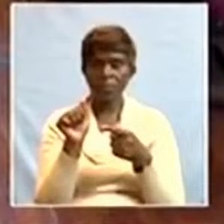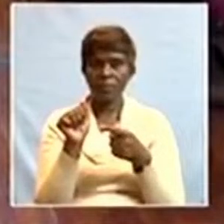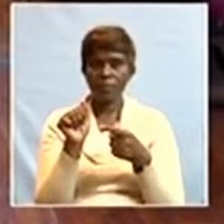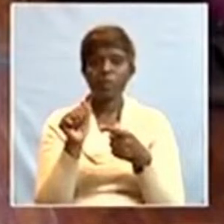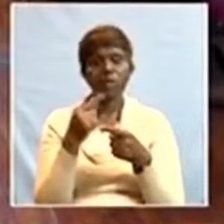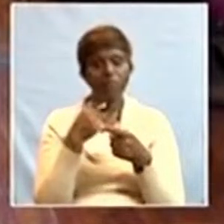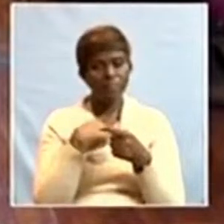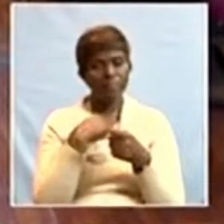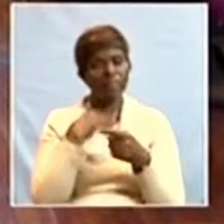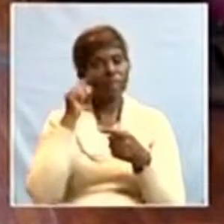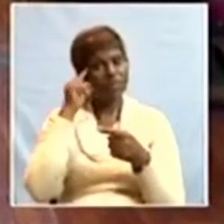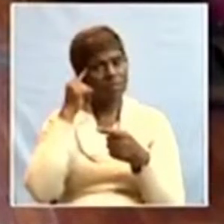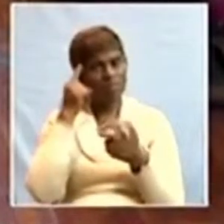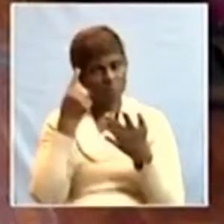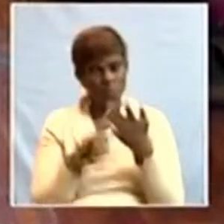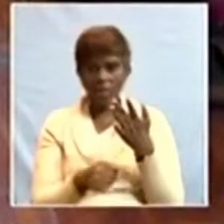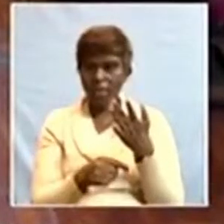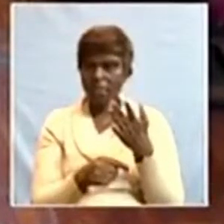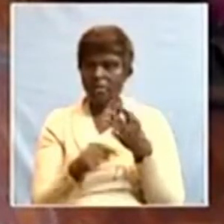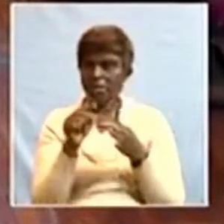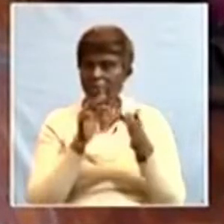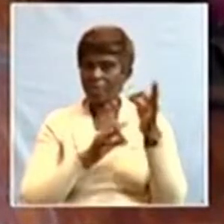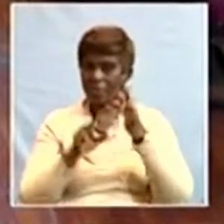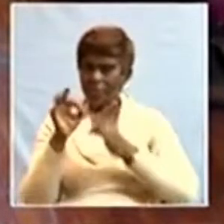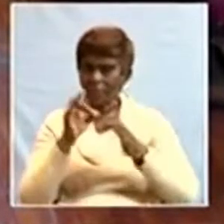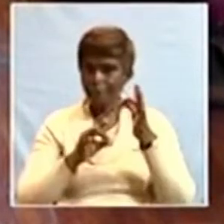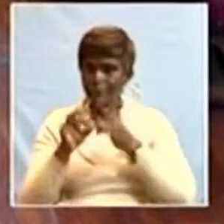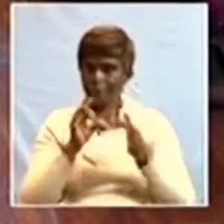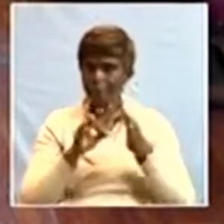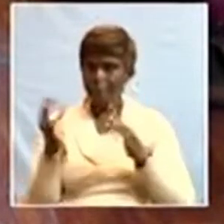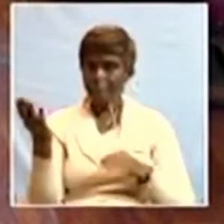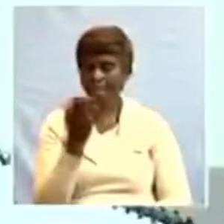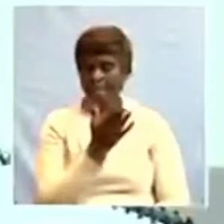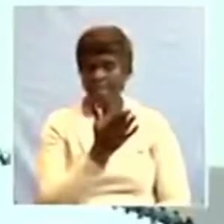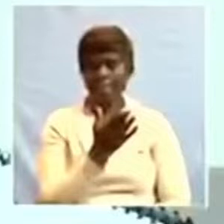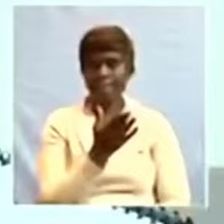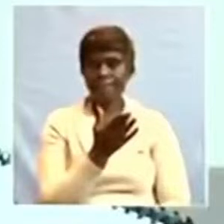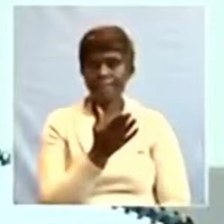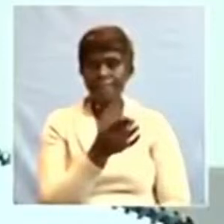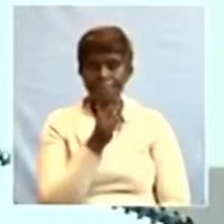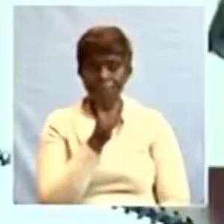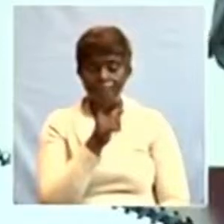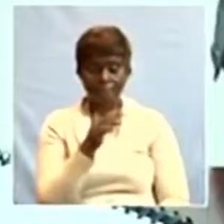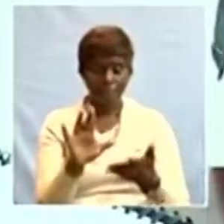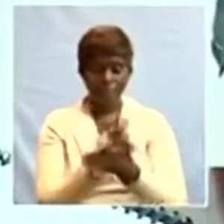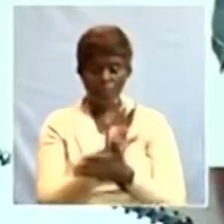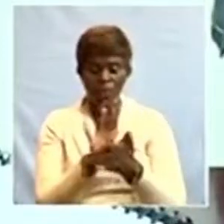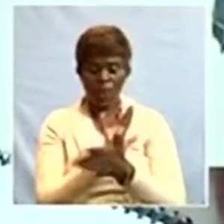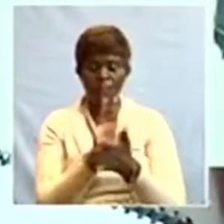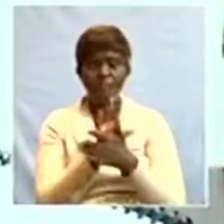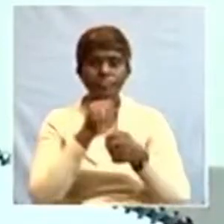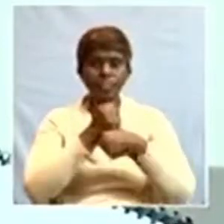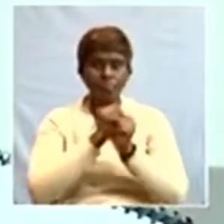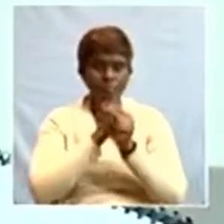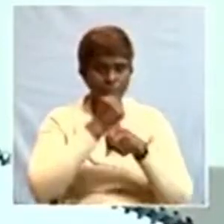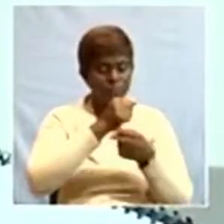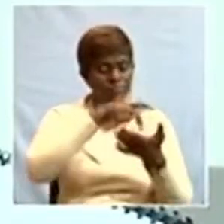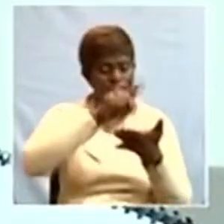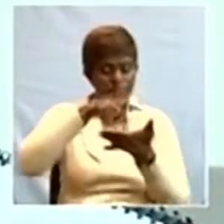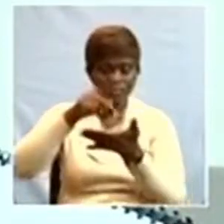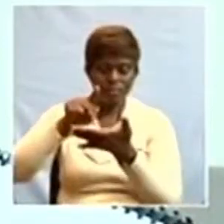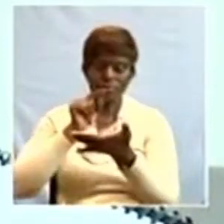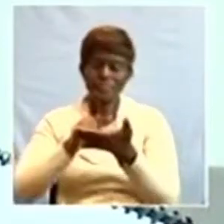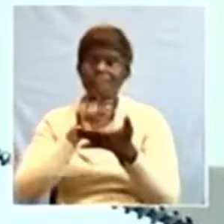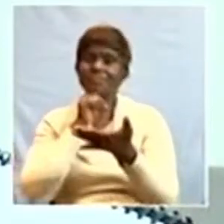I think what's this, the statement that the documentation when making payment was